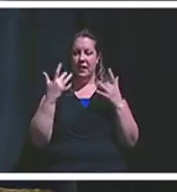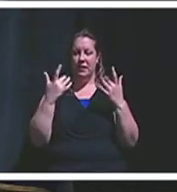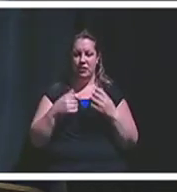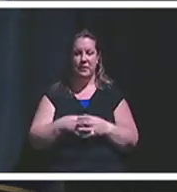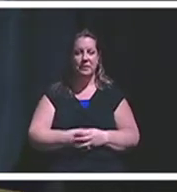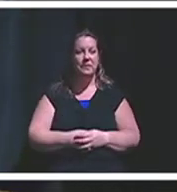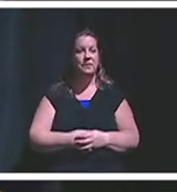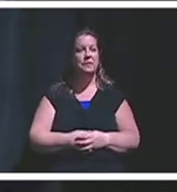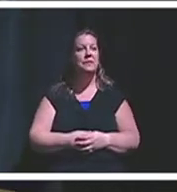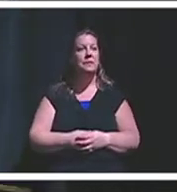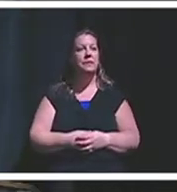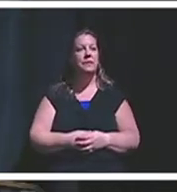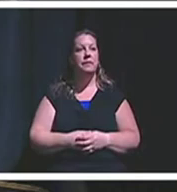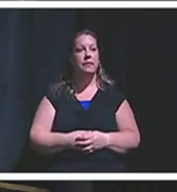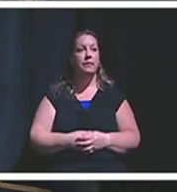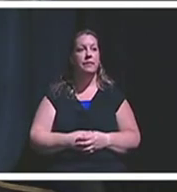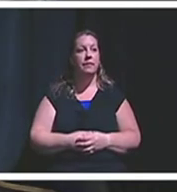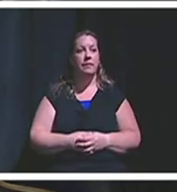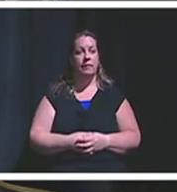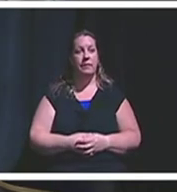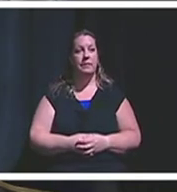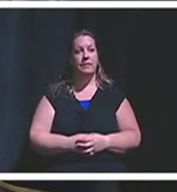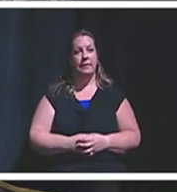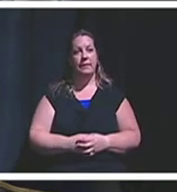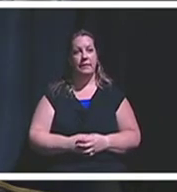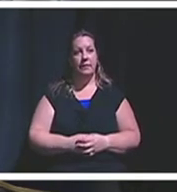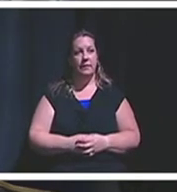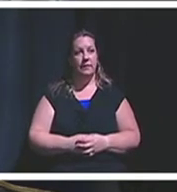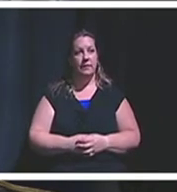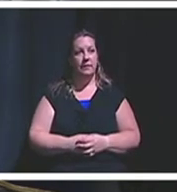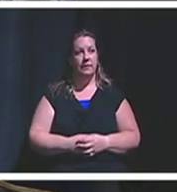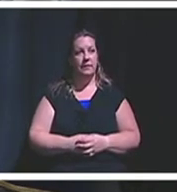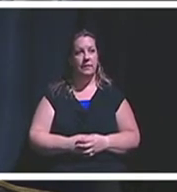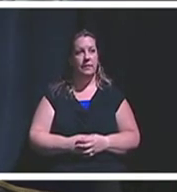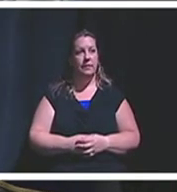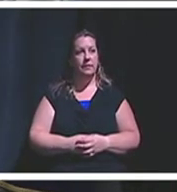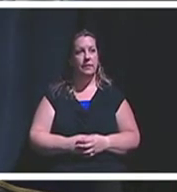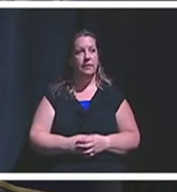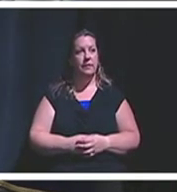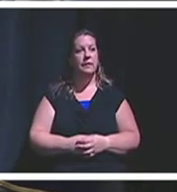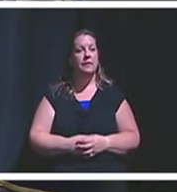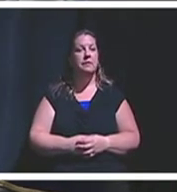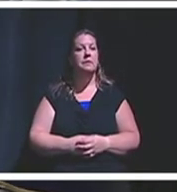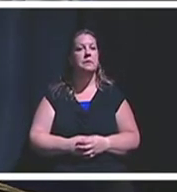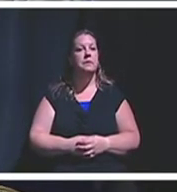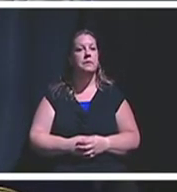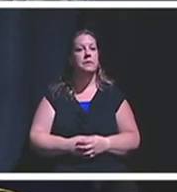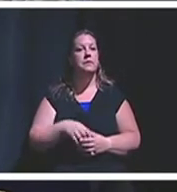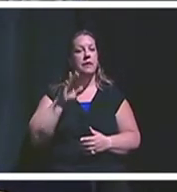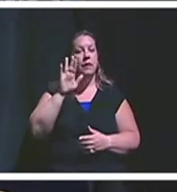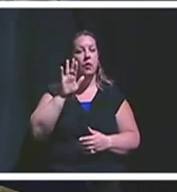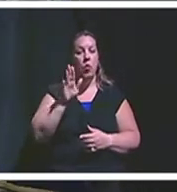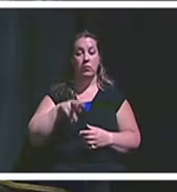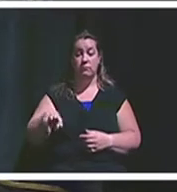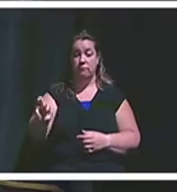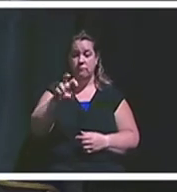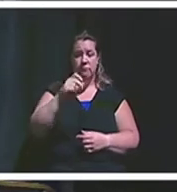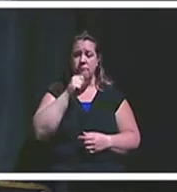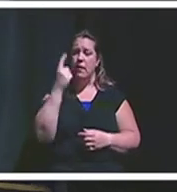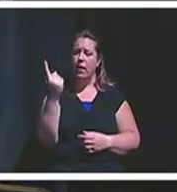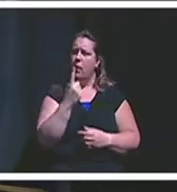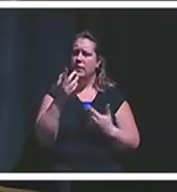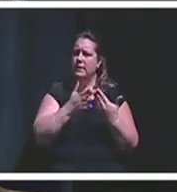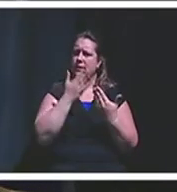Your path will not always be that easy, but one thing that I hope you will always